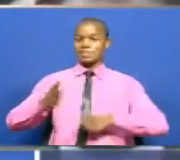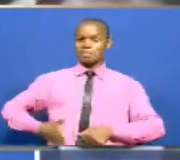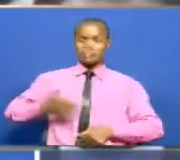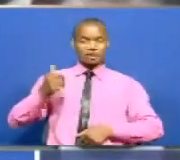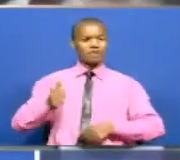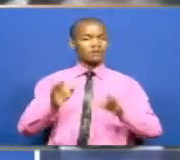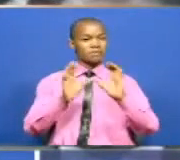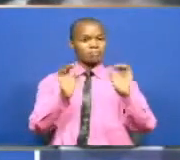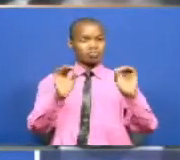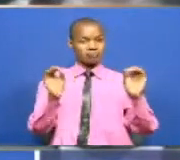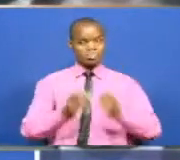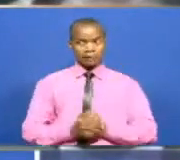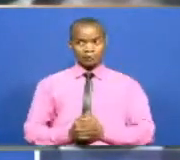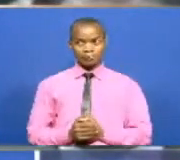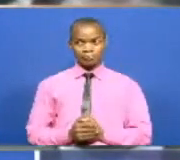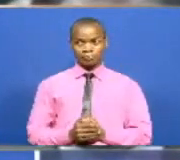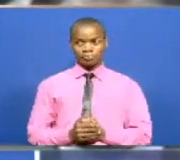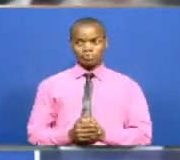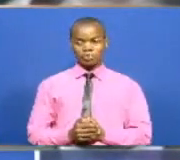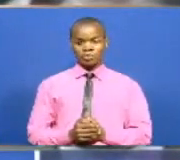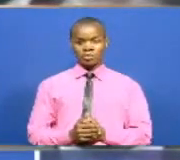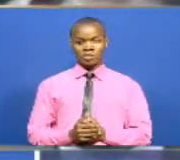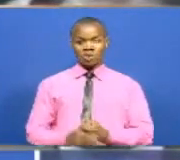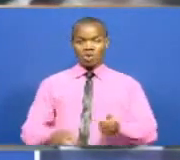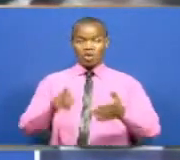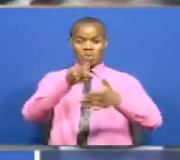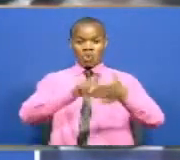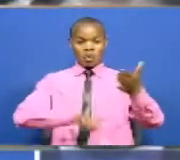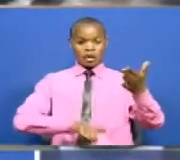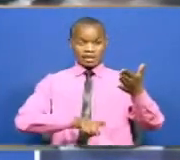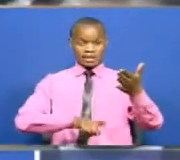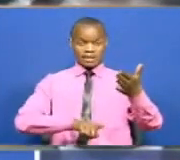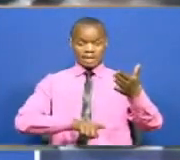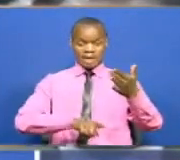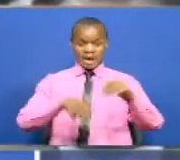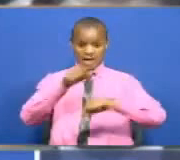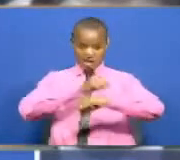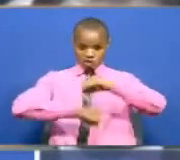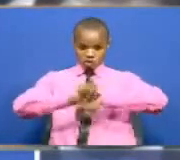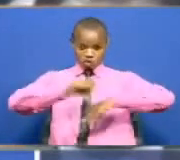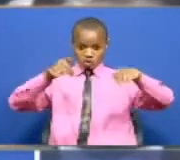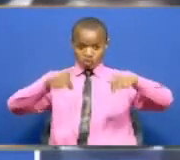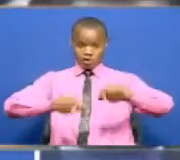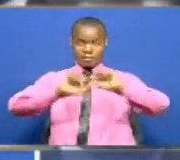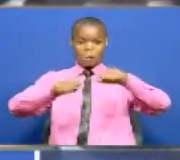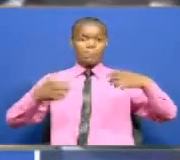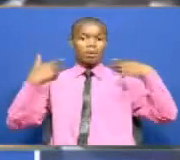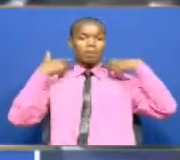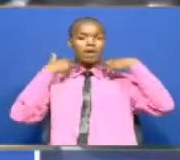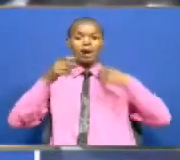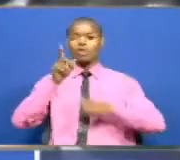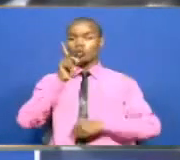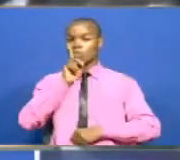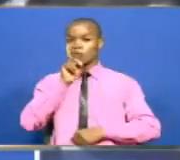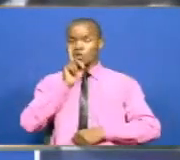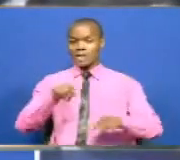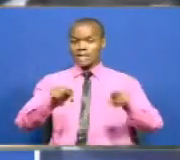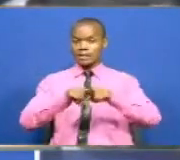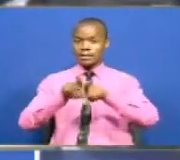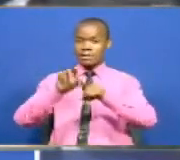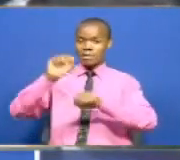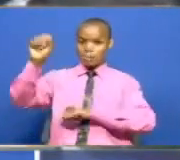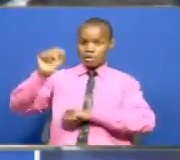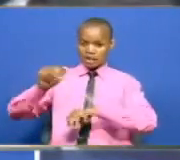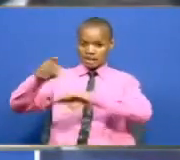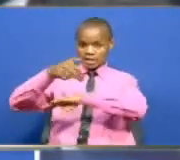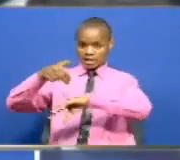The liberties you take away today will imprison you tomorrow. It is most unfortunate that the politics of our nation